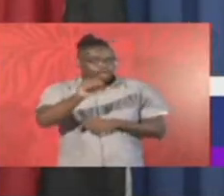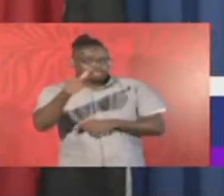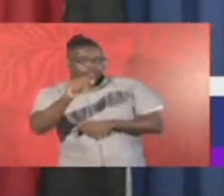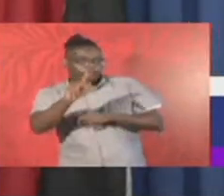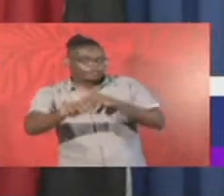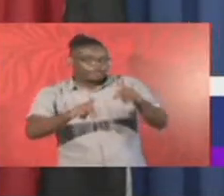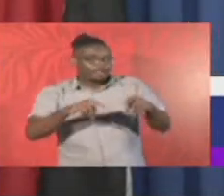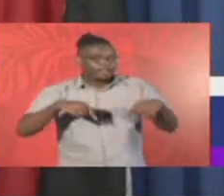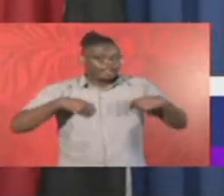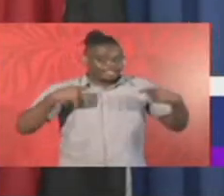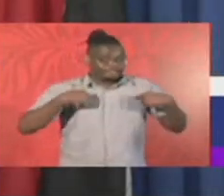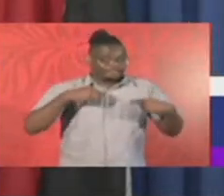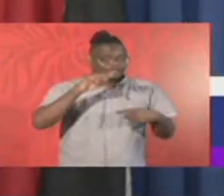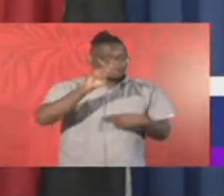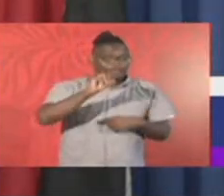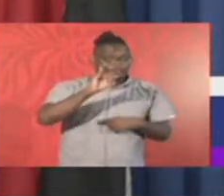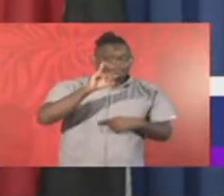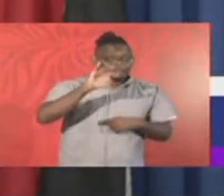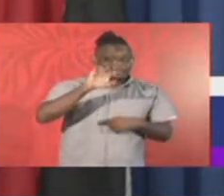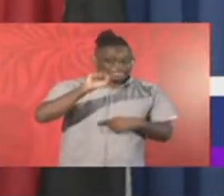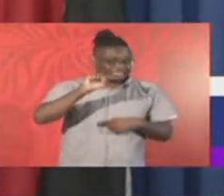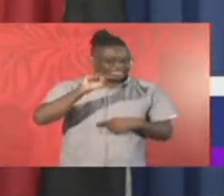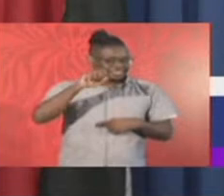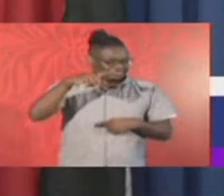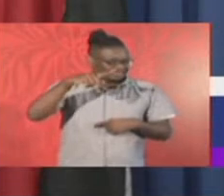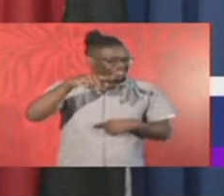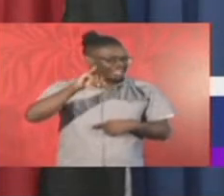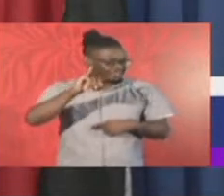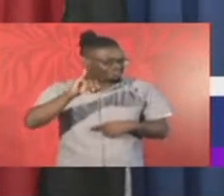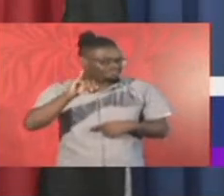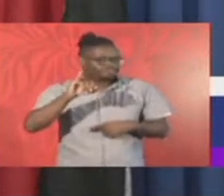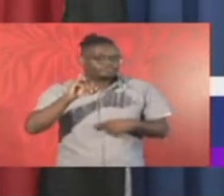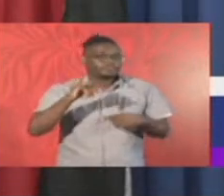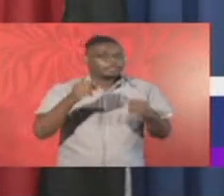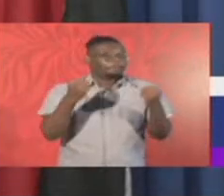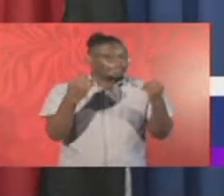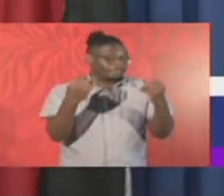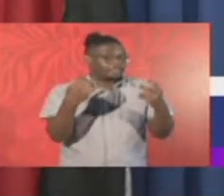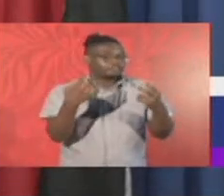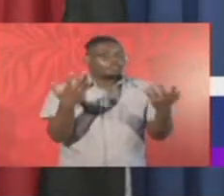are experiencing huge negative responses,